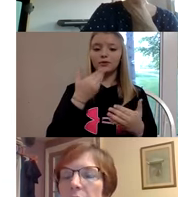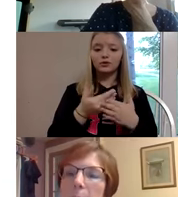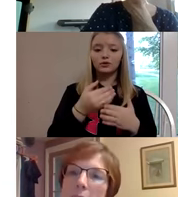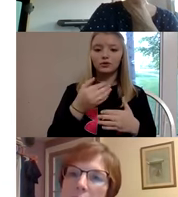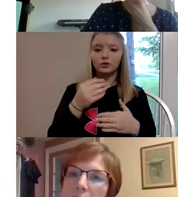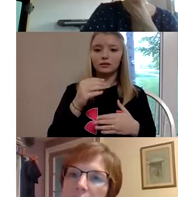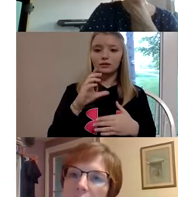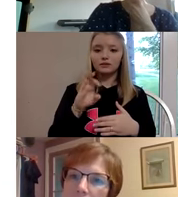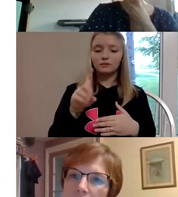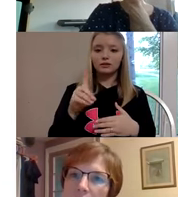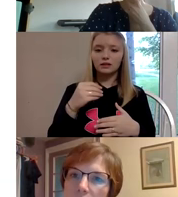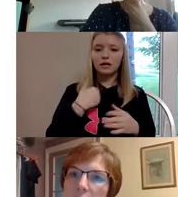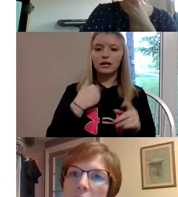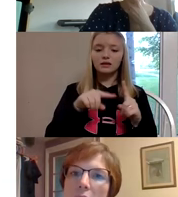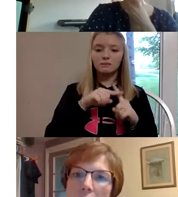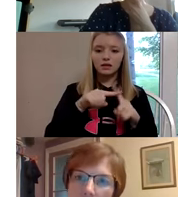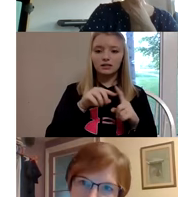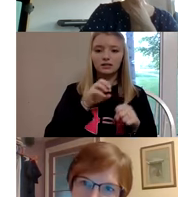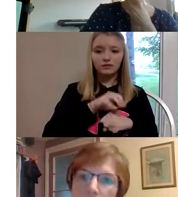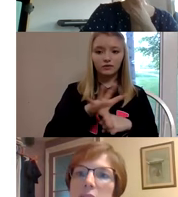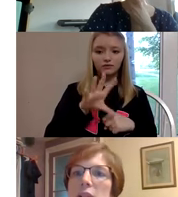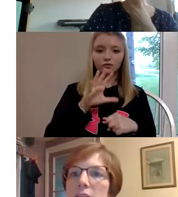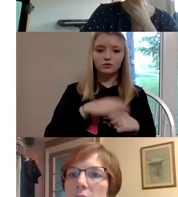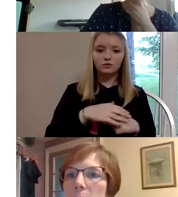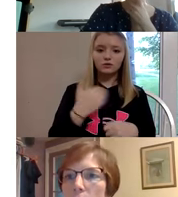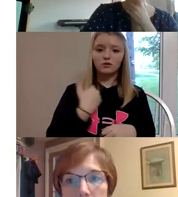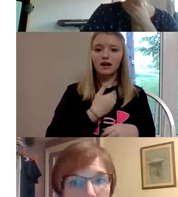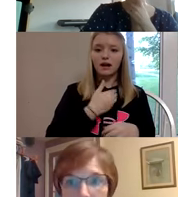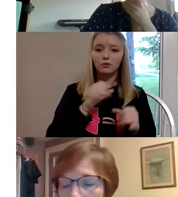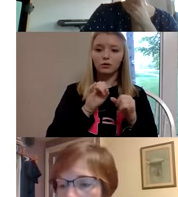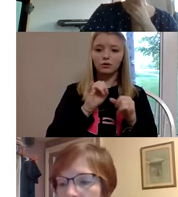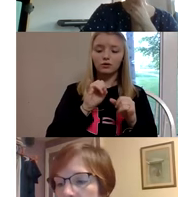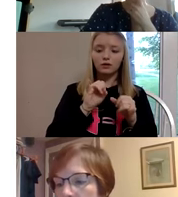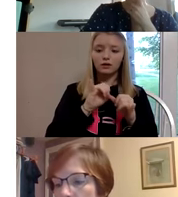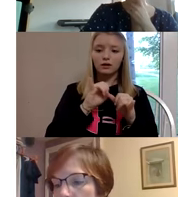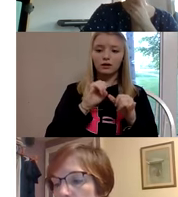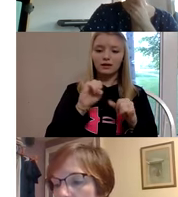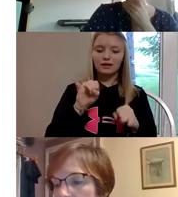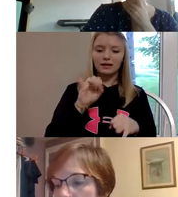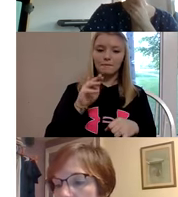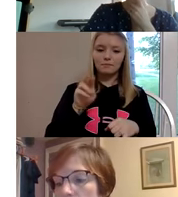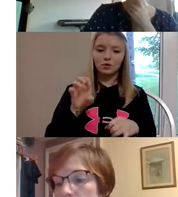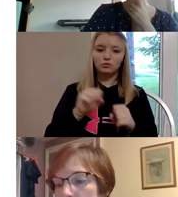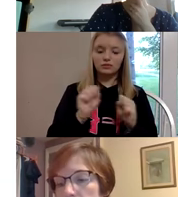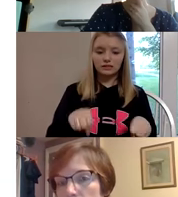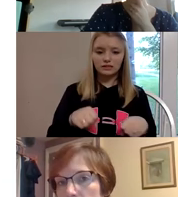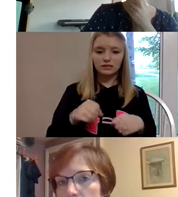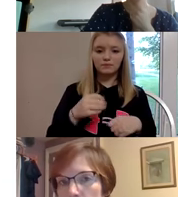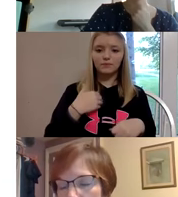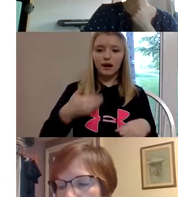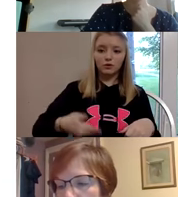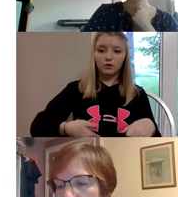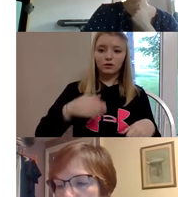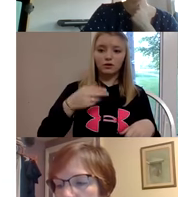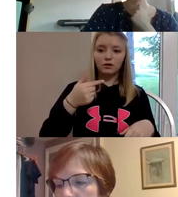have a positive influence on our immune system, our gut health, which we know is part of our immune system,